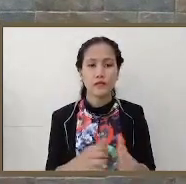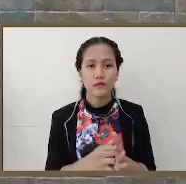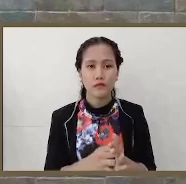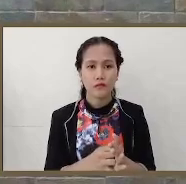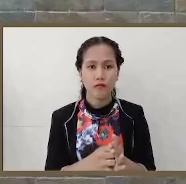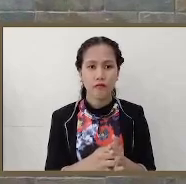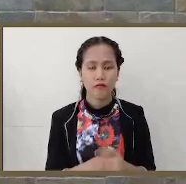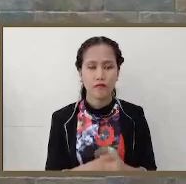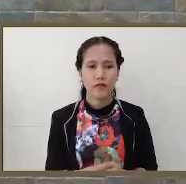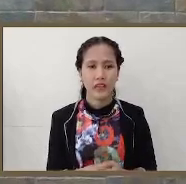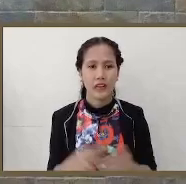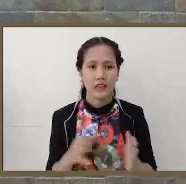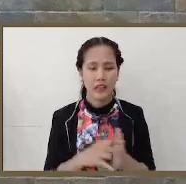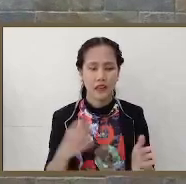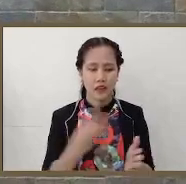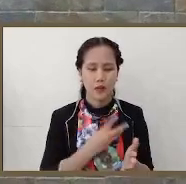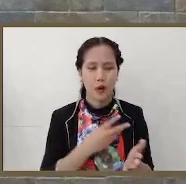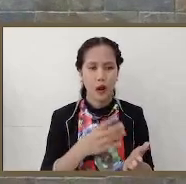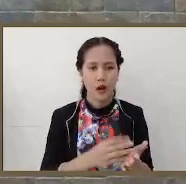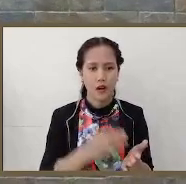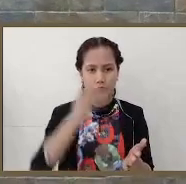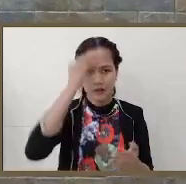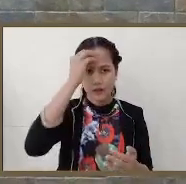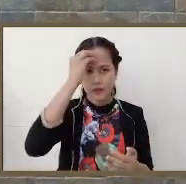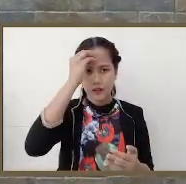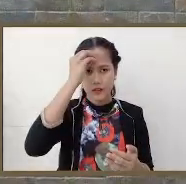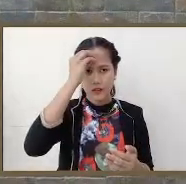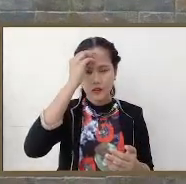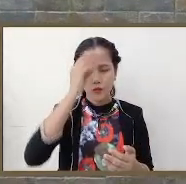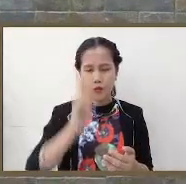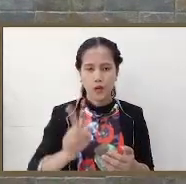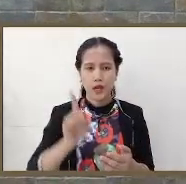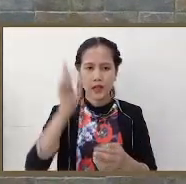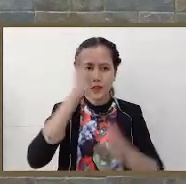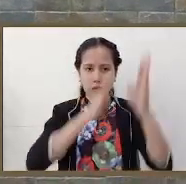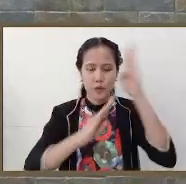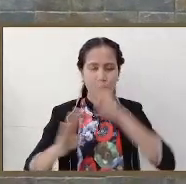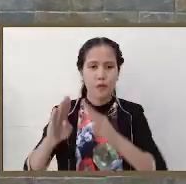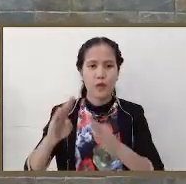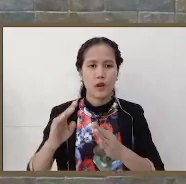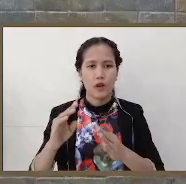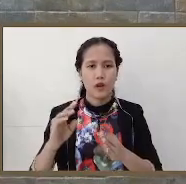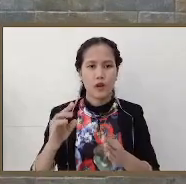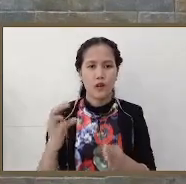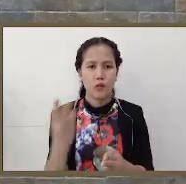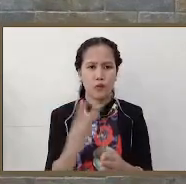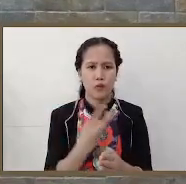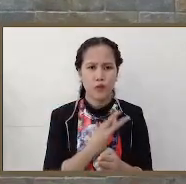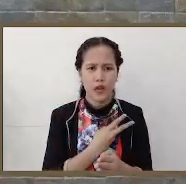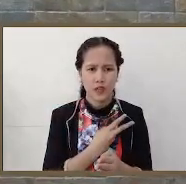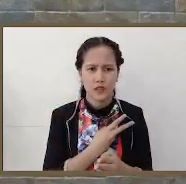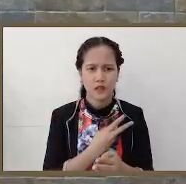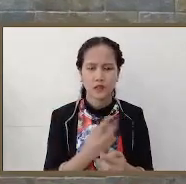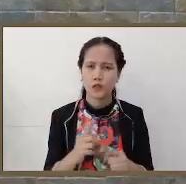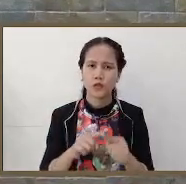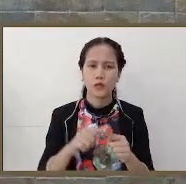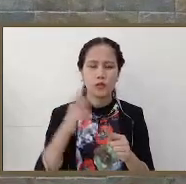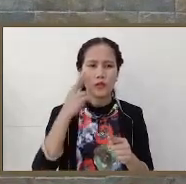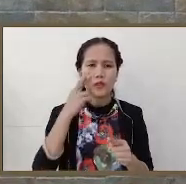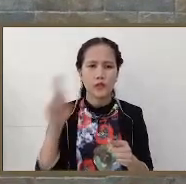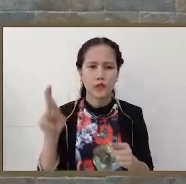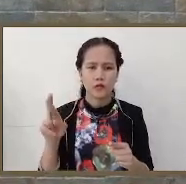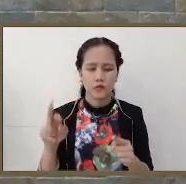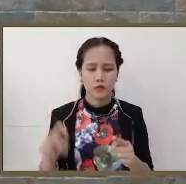that as we are learning from it, ang nagiging problema, babagsak tayo dun sa sin of rejection. Let's go back to Hosea chapter